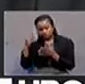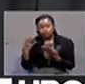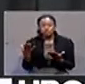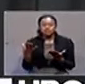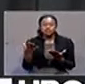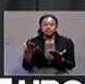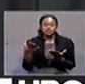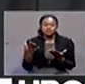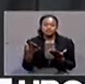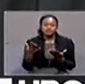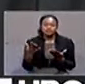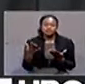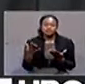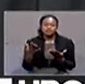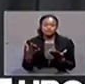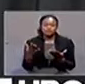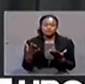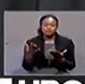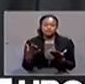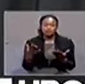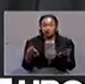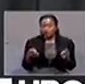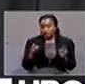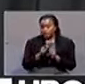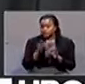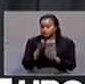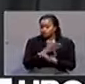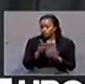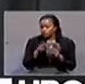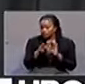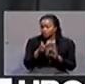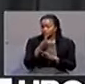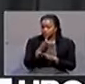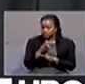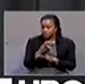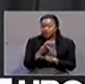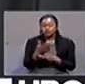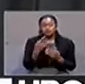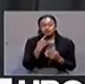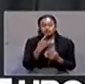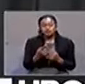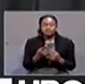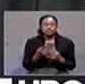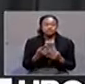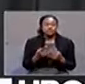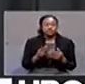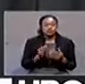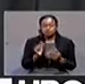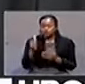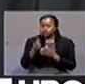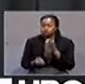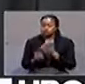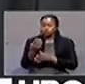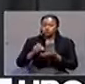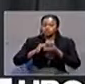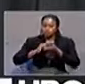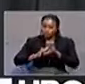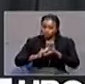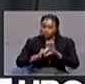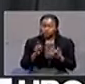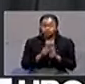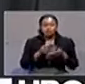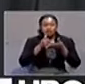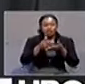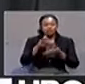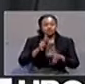and as the Prime Minister said, the circle that he had started, which helped a number of